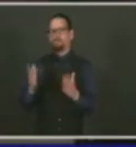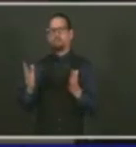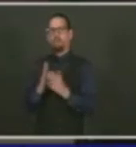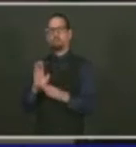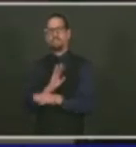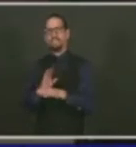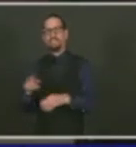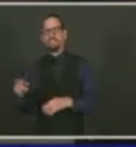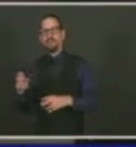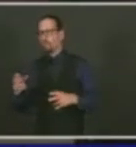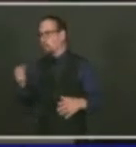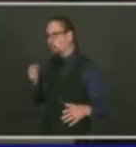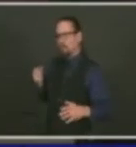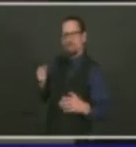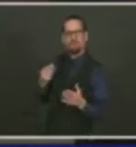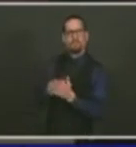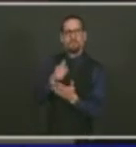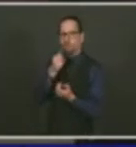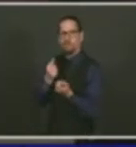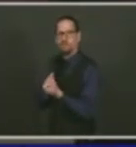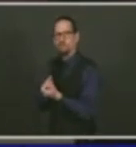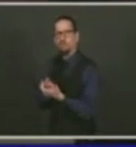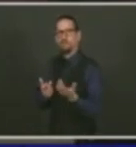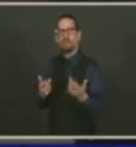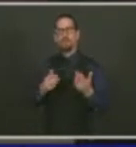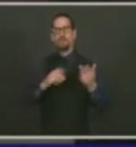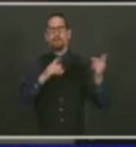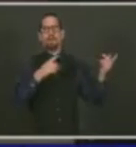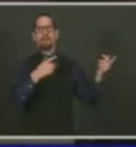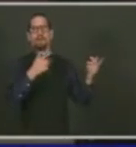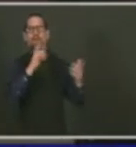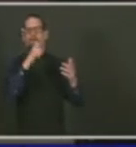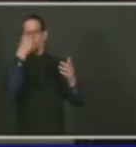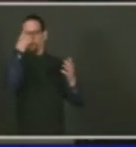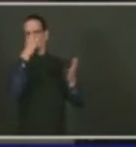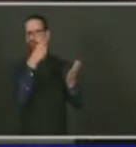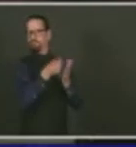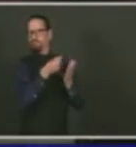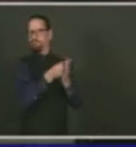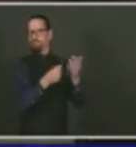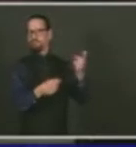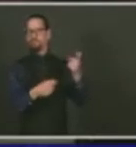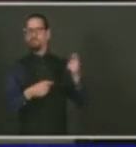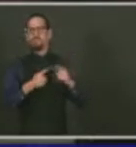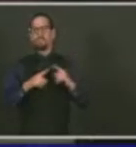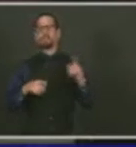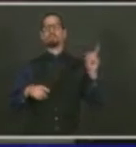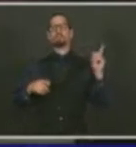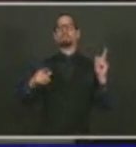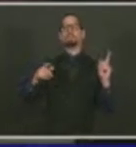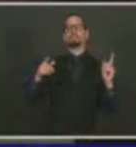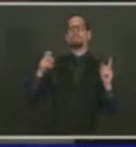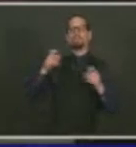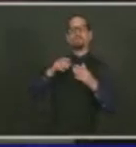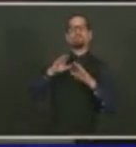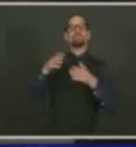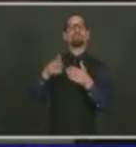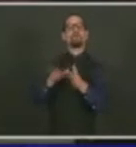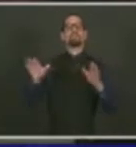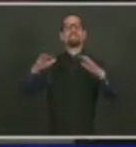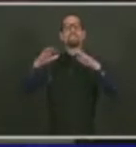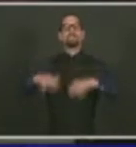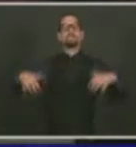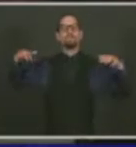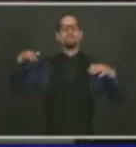the event we cannot support government budgets. Meanwhile, the General Assembly continues to abdicate its oversight role while we spend millions to fund the General